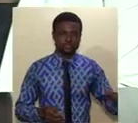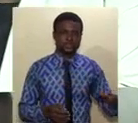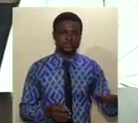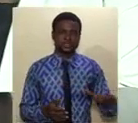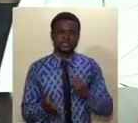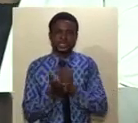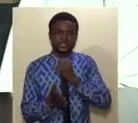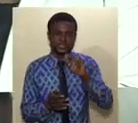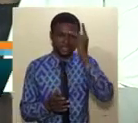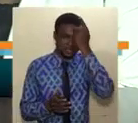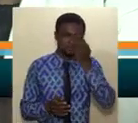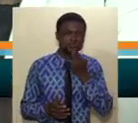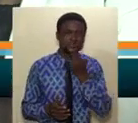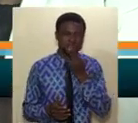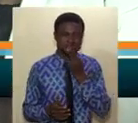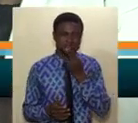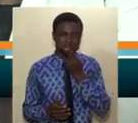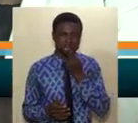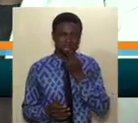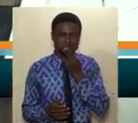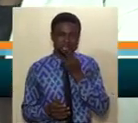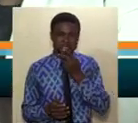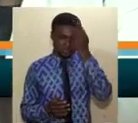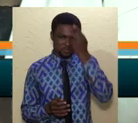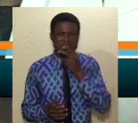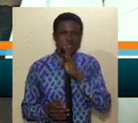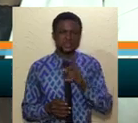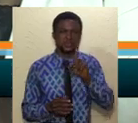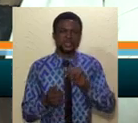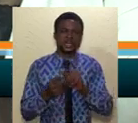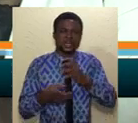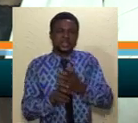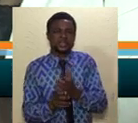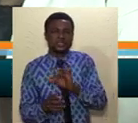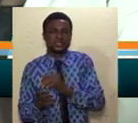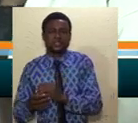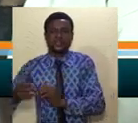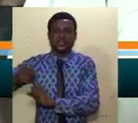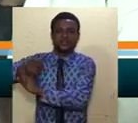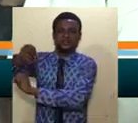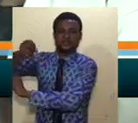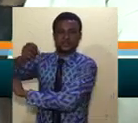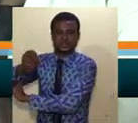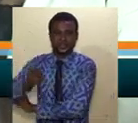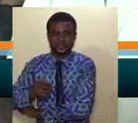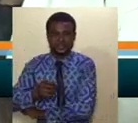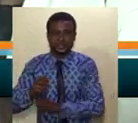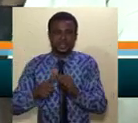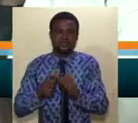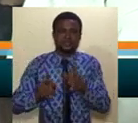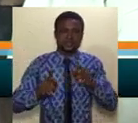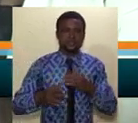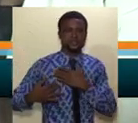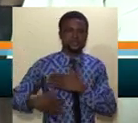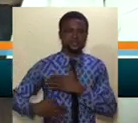of course, are the ones that create a foundation for everything any other agency or person